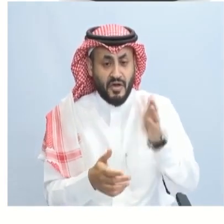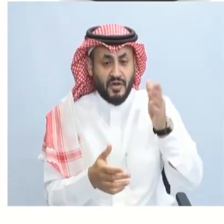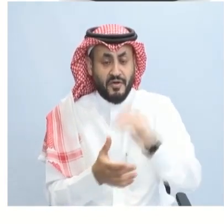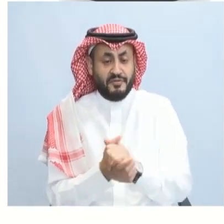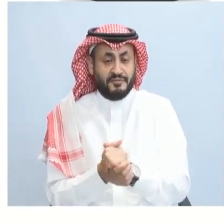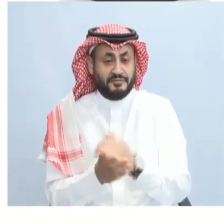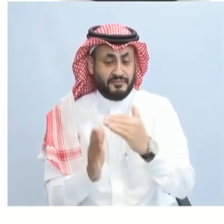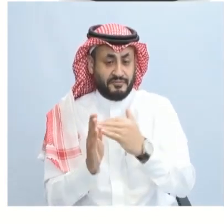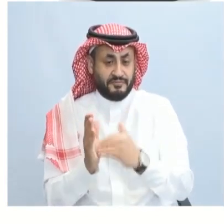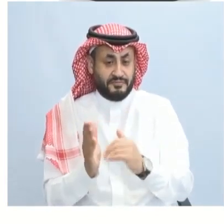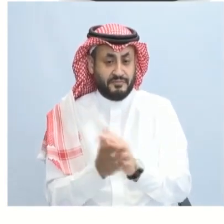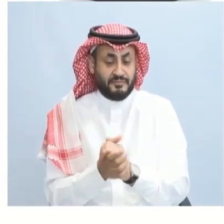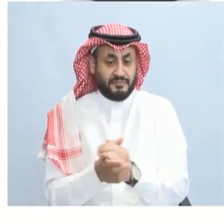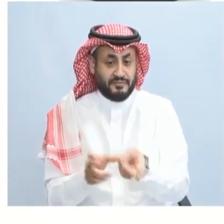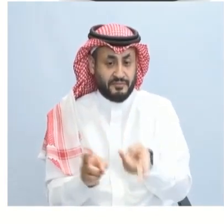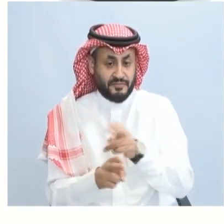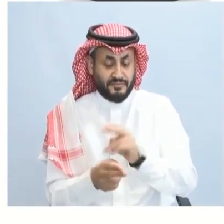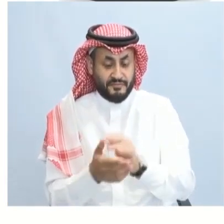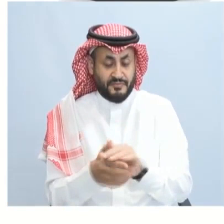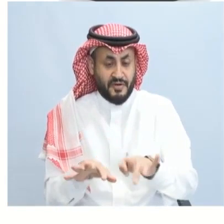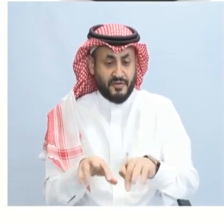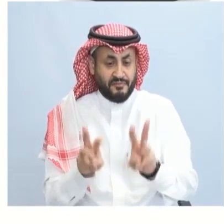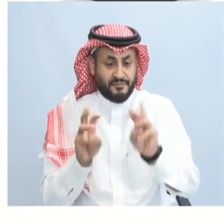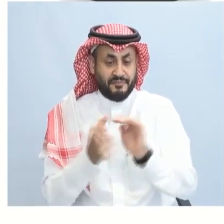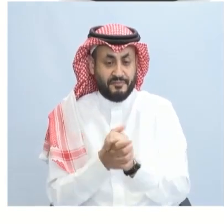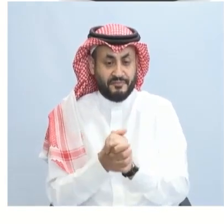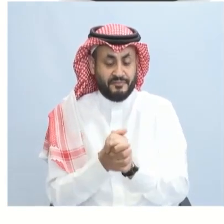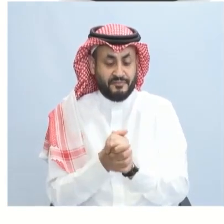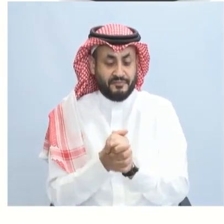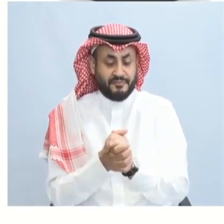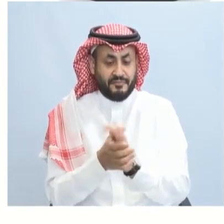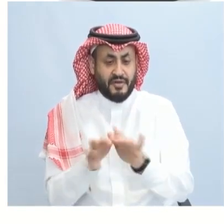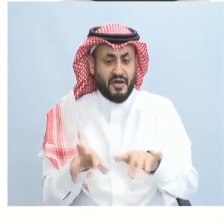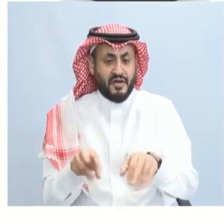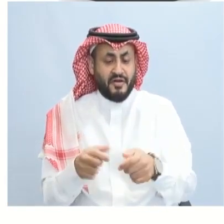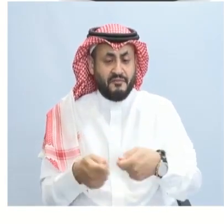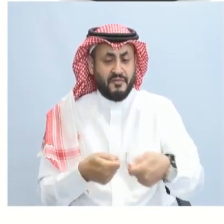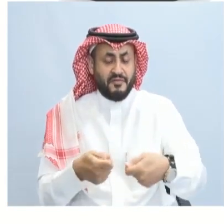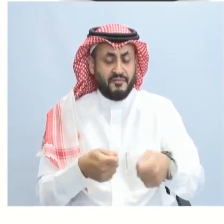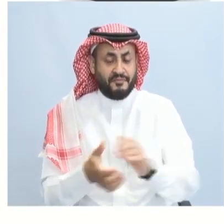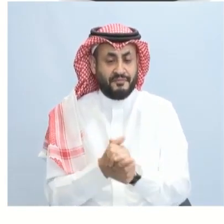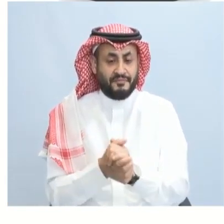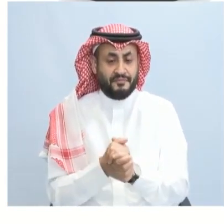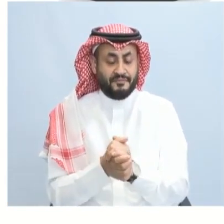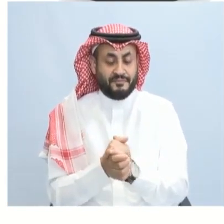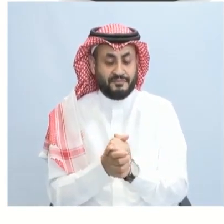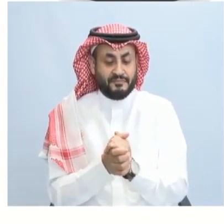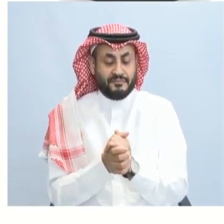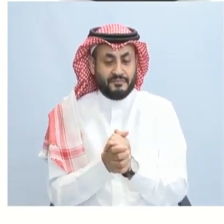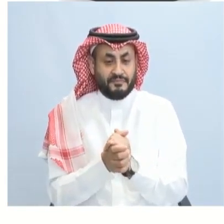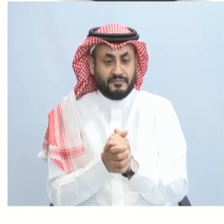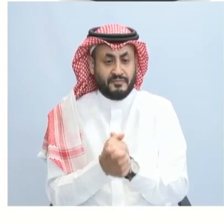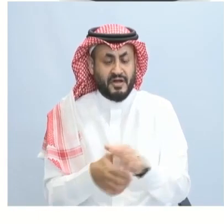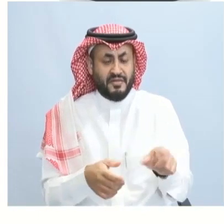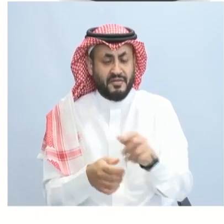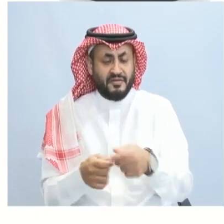money is already being exchanged over the internet. This money, called electronic money or digital cash, functions